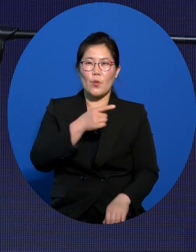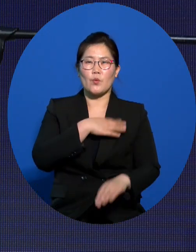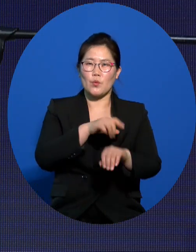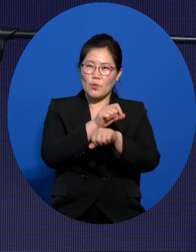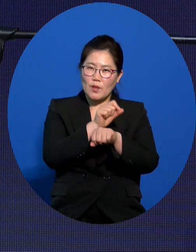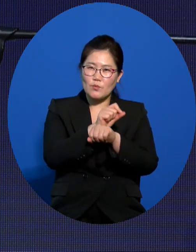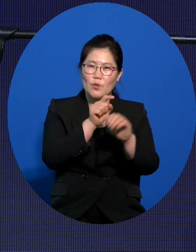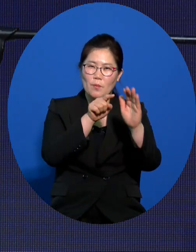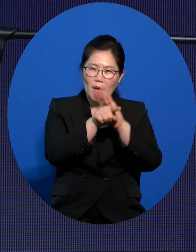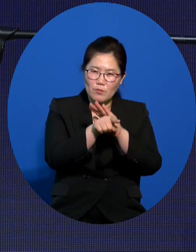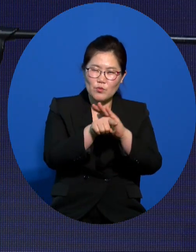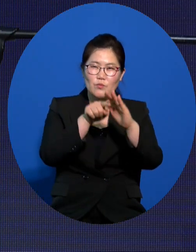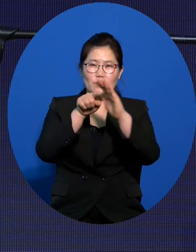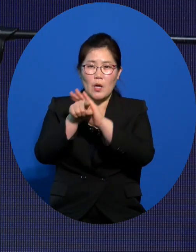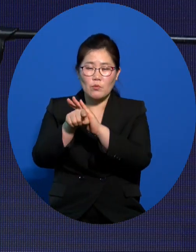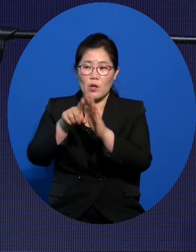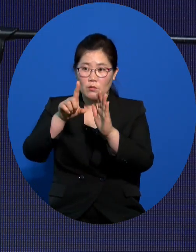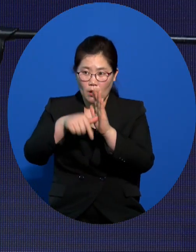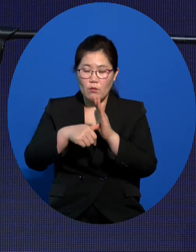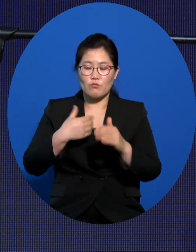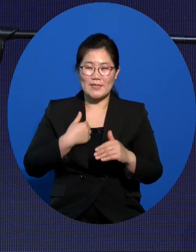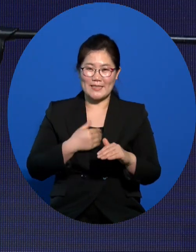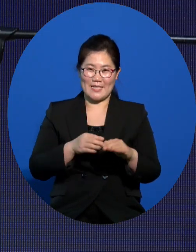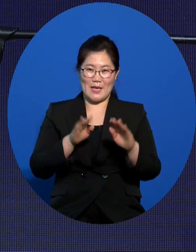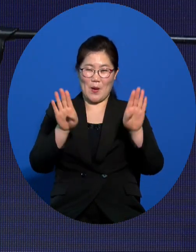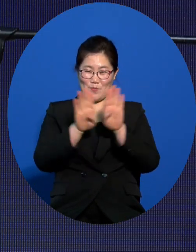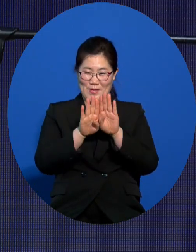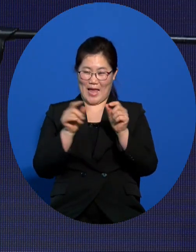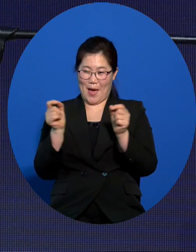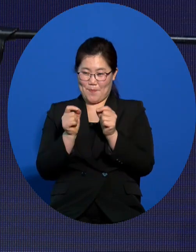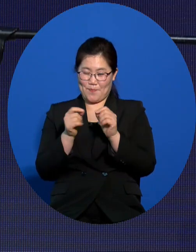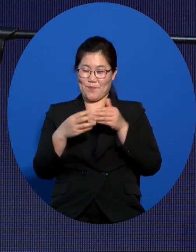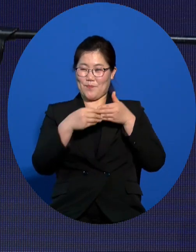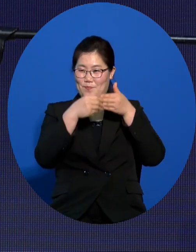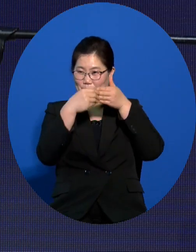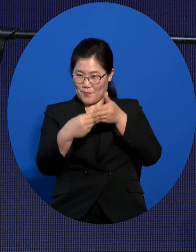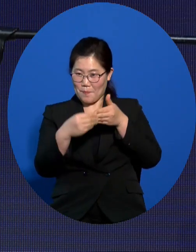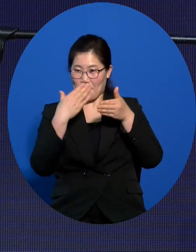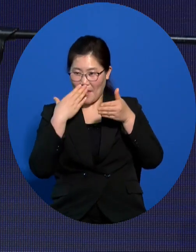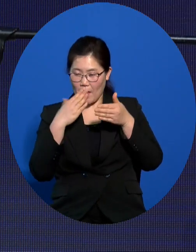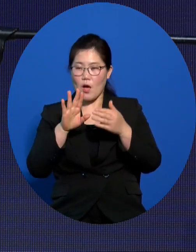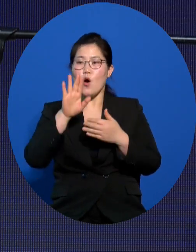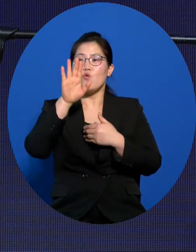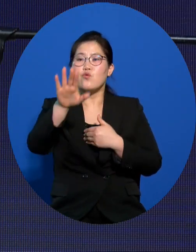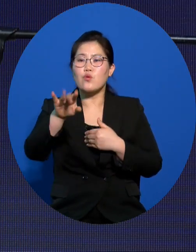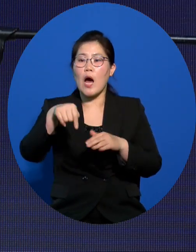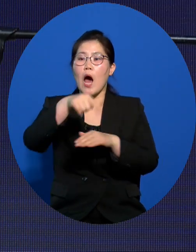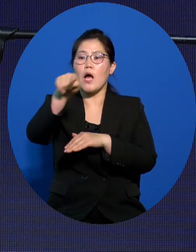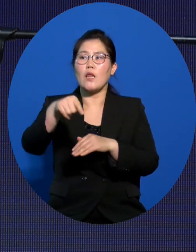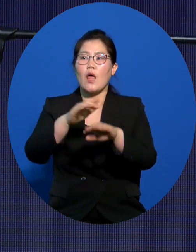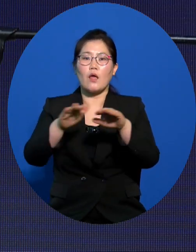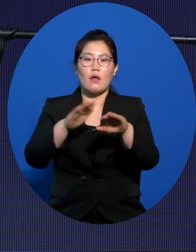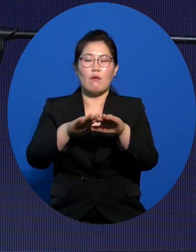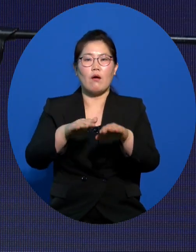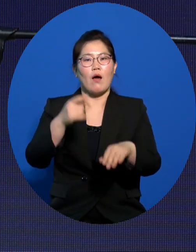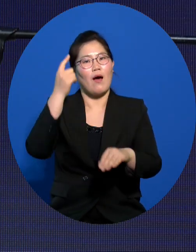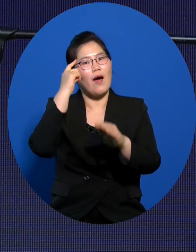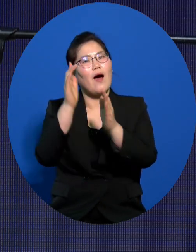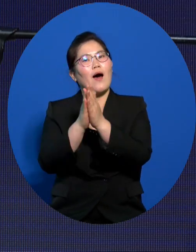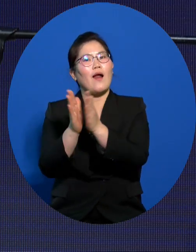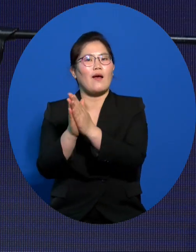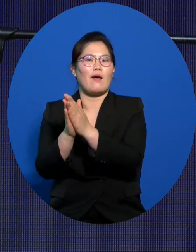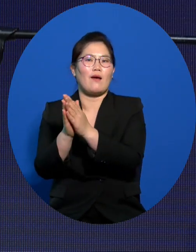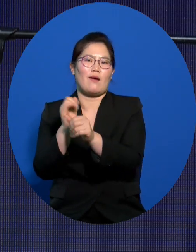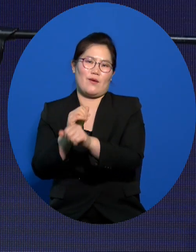from that, the civil complaints at the community service centers, for example, or the public agencies, also it's the same thing. We